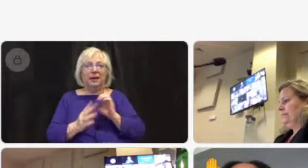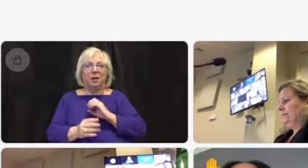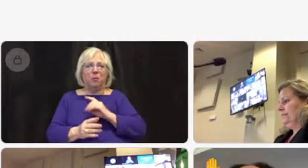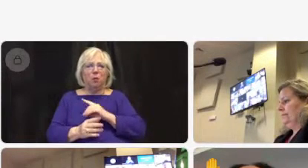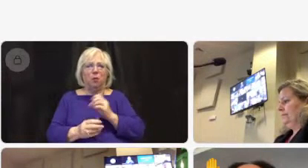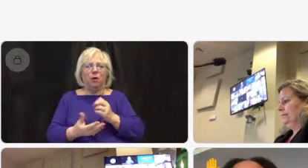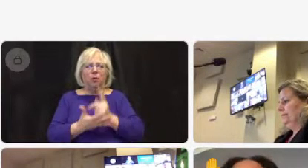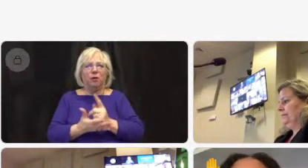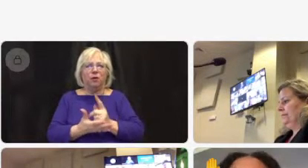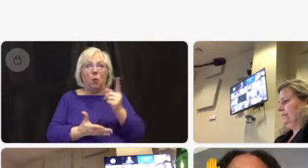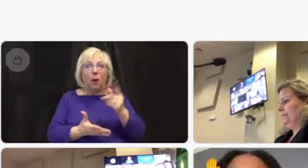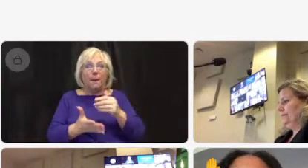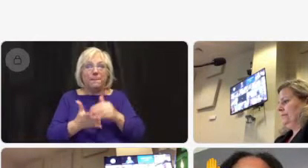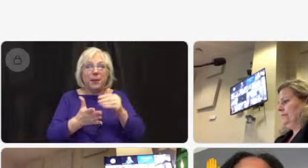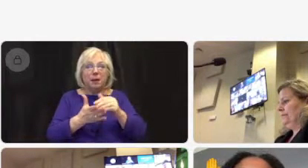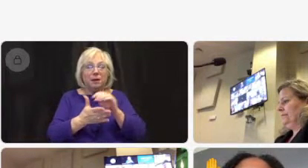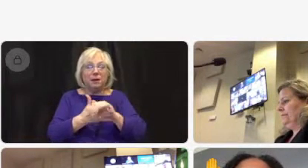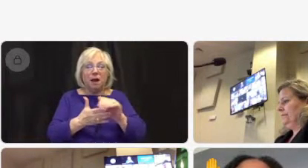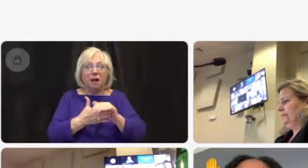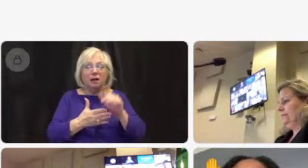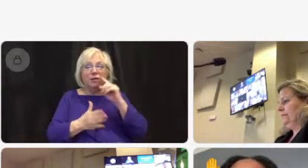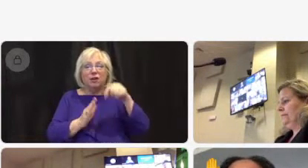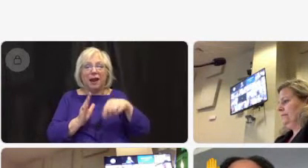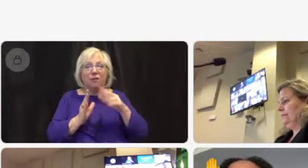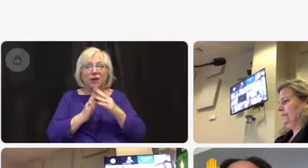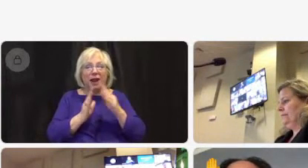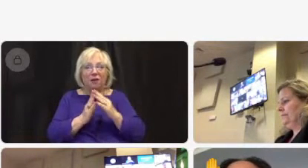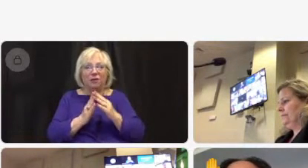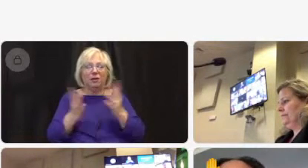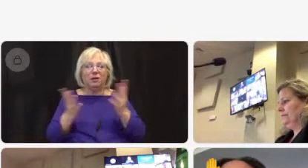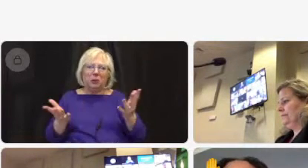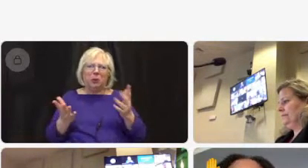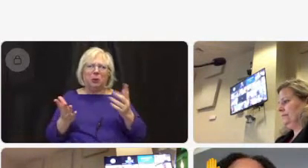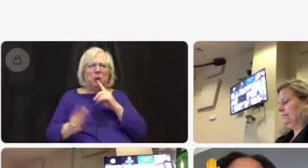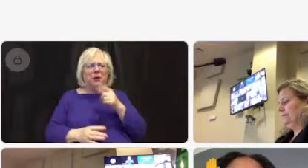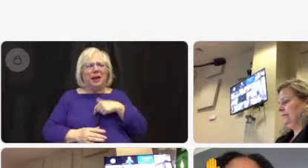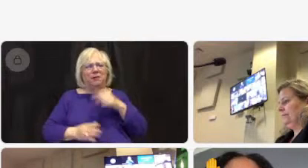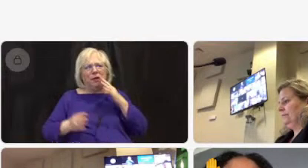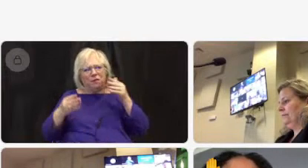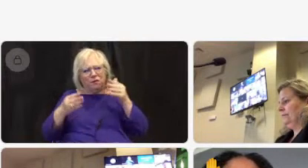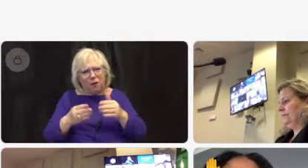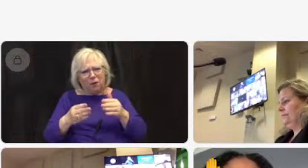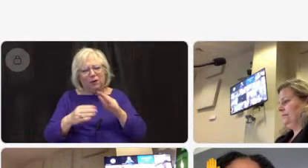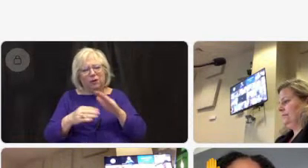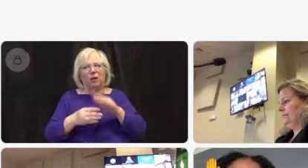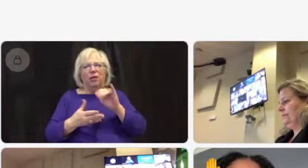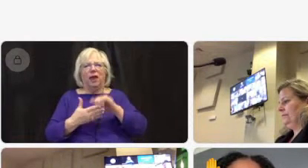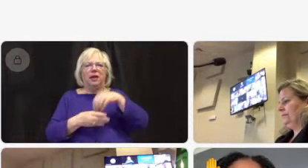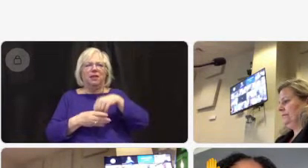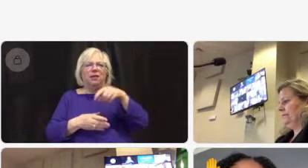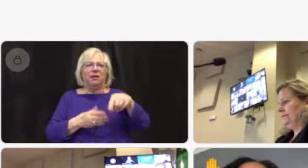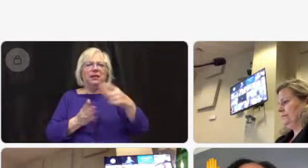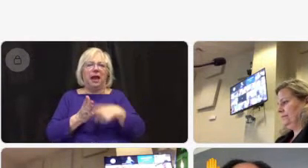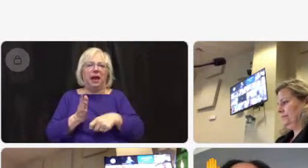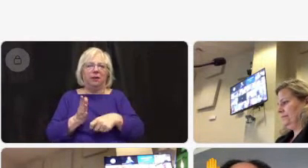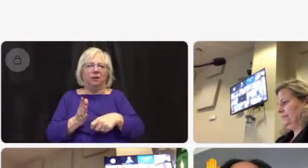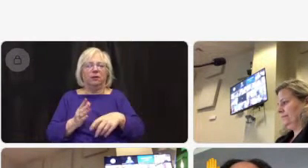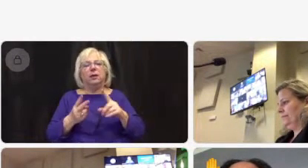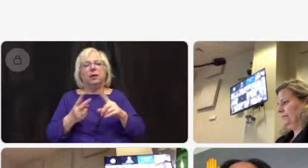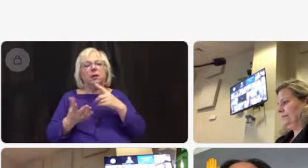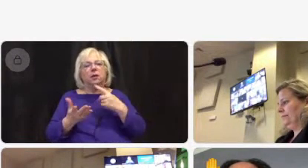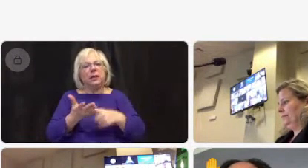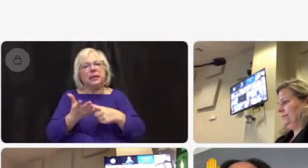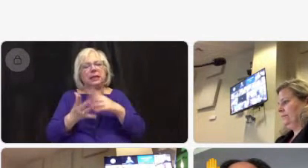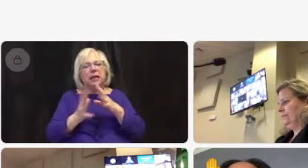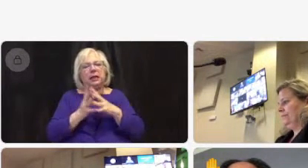million for a downtown. And so we got to really focus on how we focus on that in this tax. We talk a lot about infrastructure and